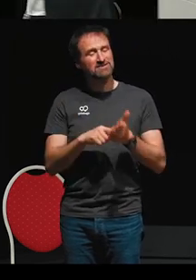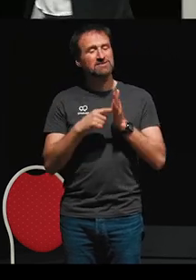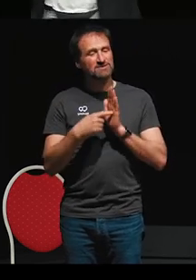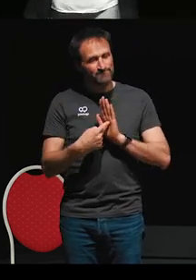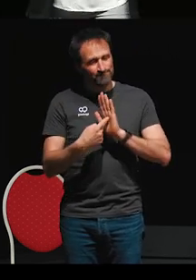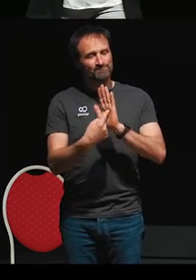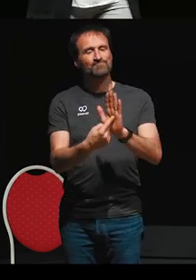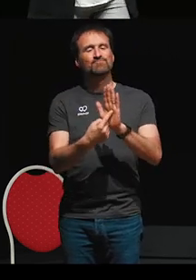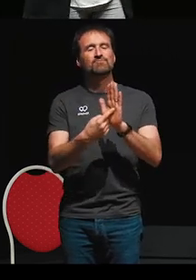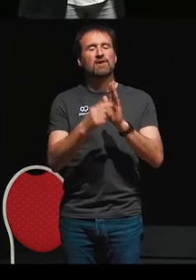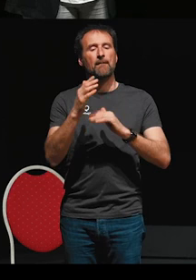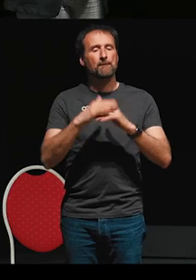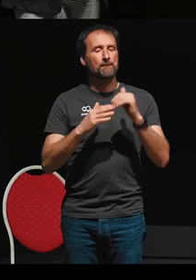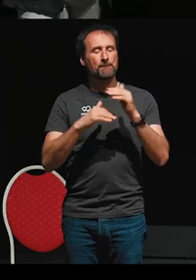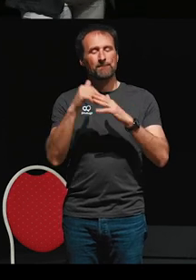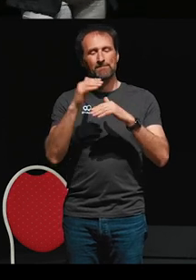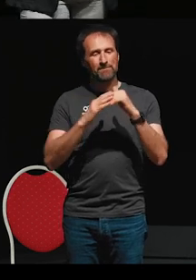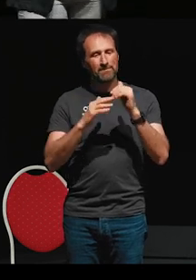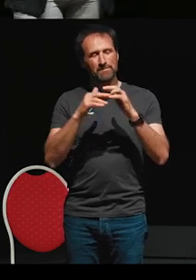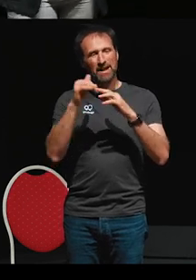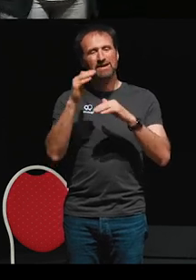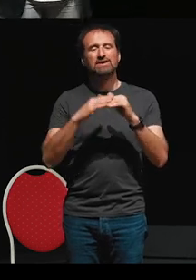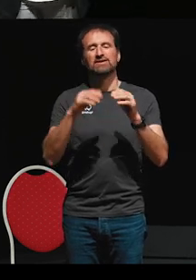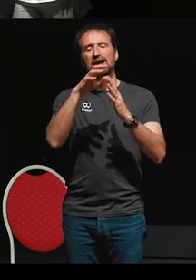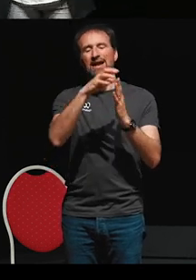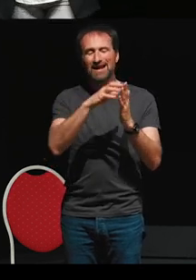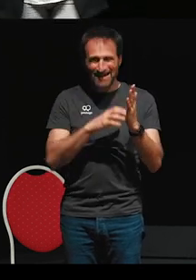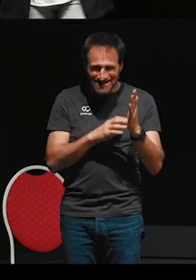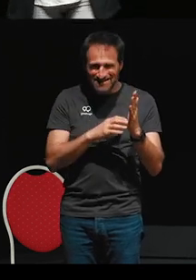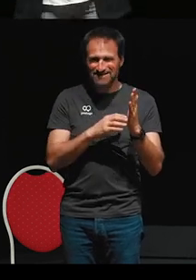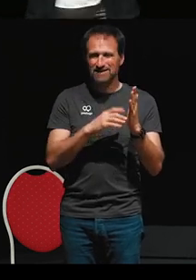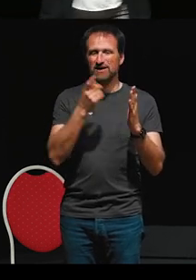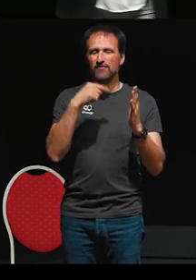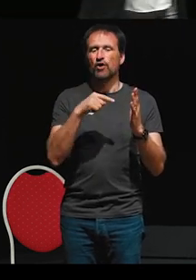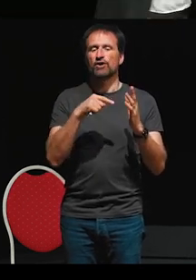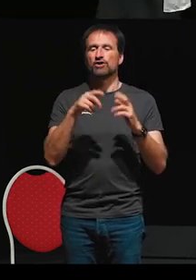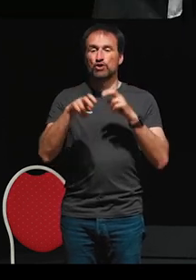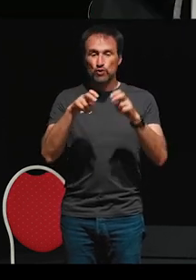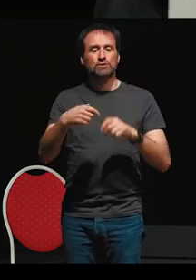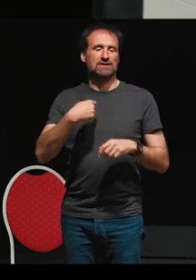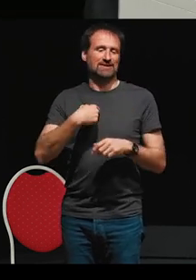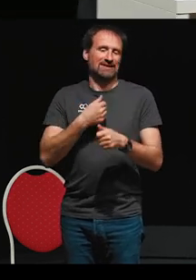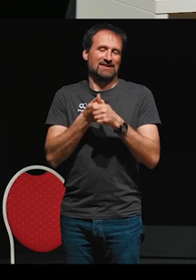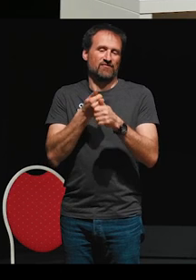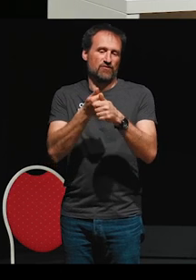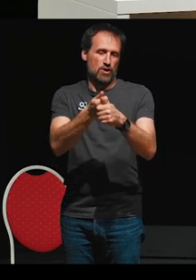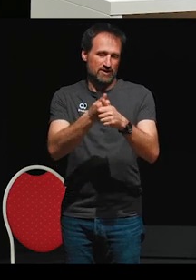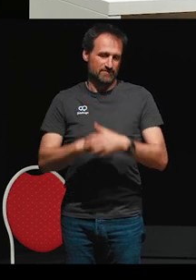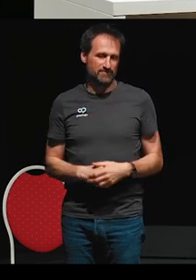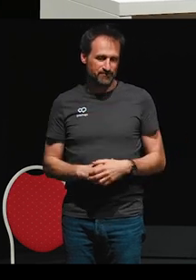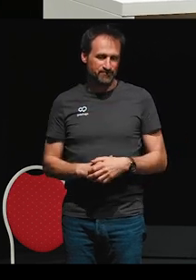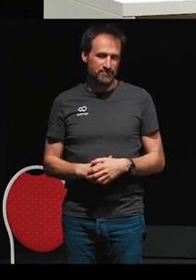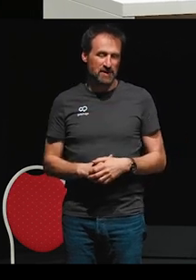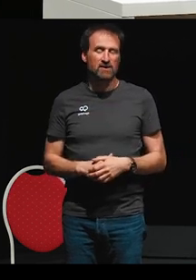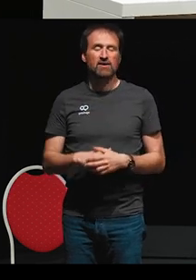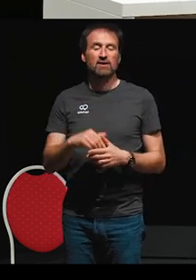representing building the list of the users that I follow. Let's look at that